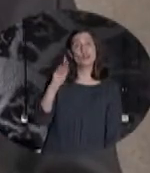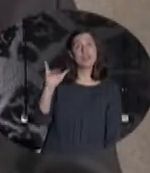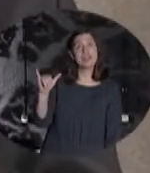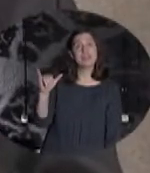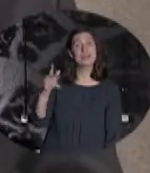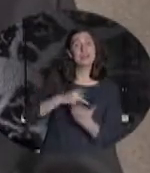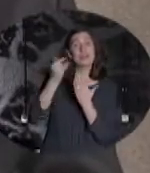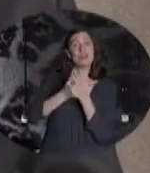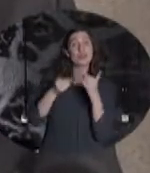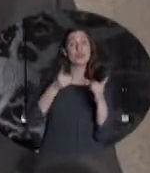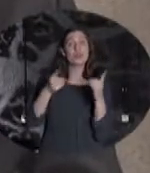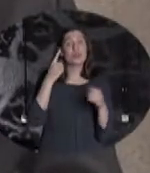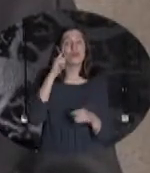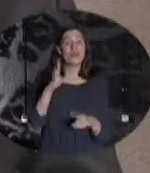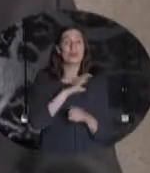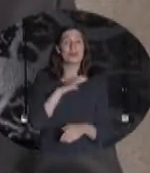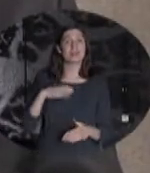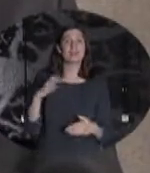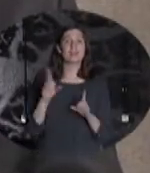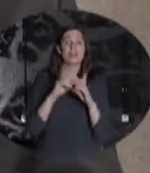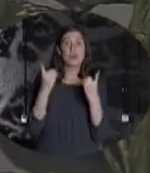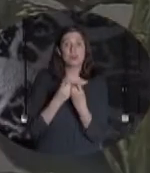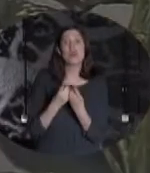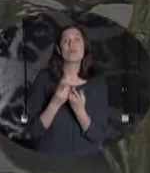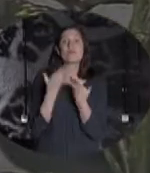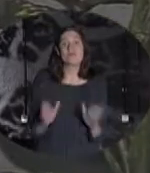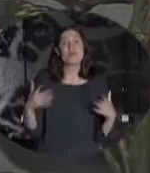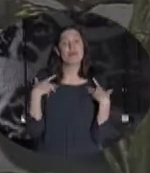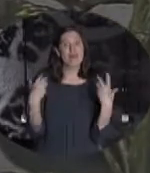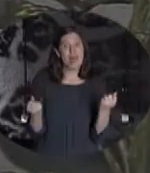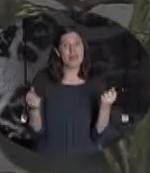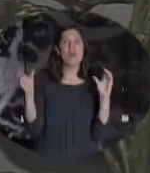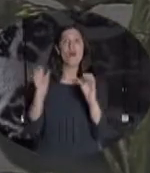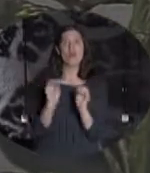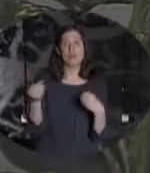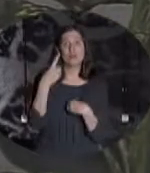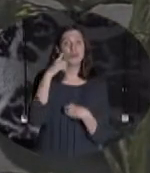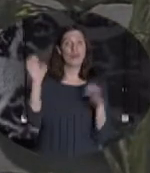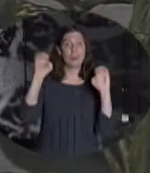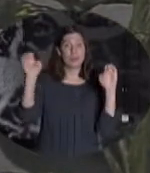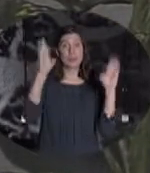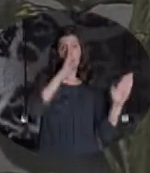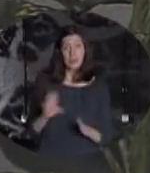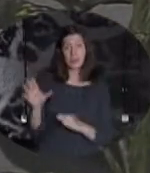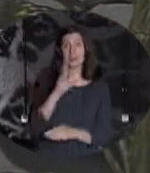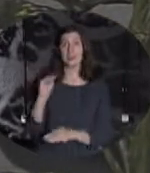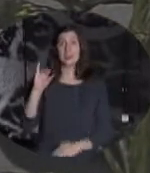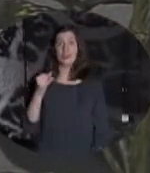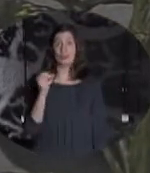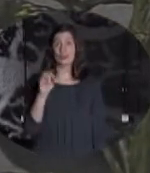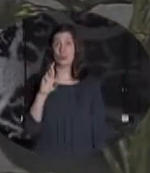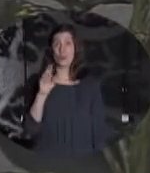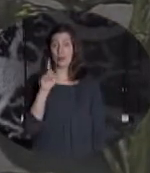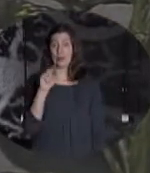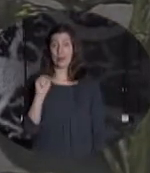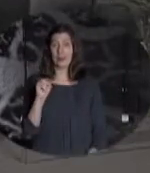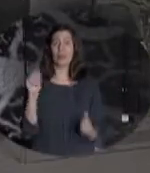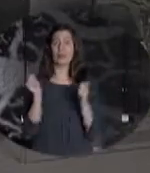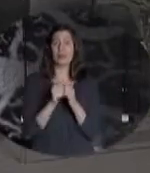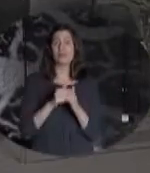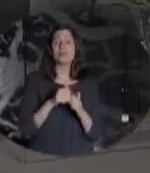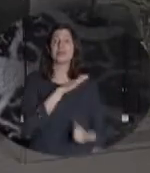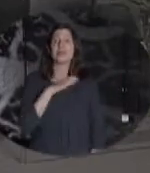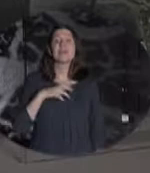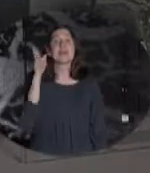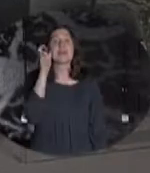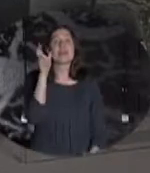the project director for the Cleveland Department of Public Health's Office of Emergency Preparedness. And we have Jordan Bryan with the Cleveland Hearing